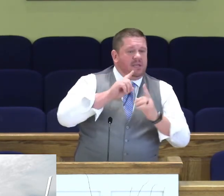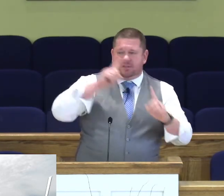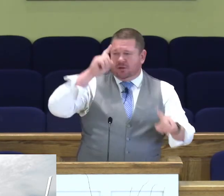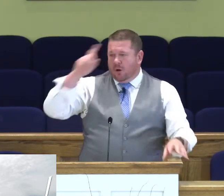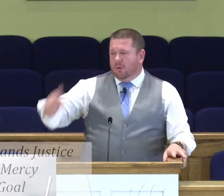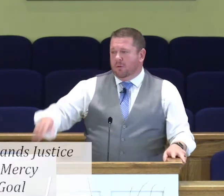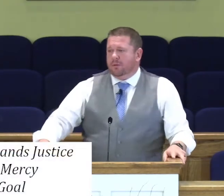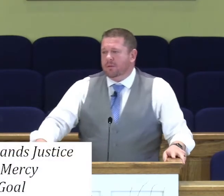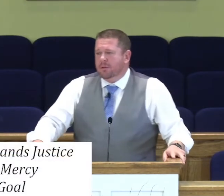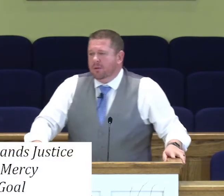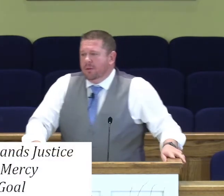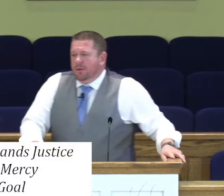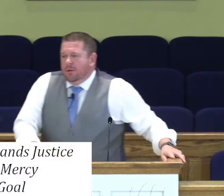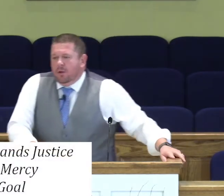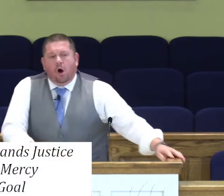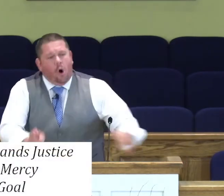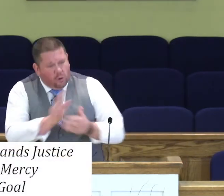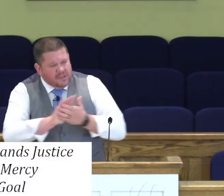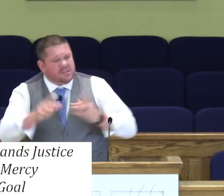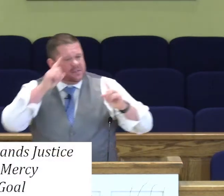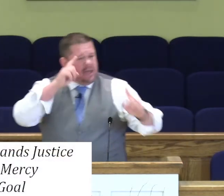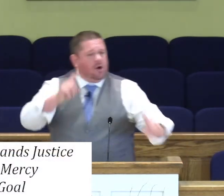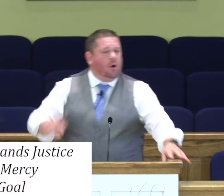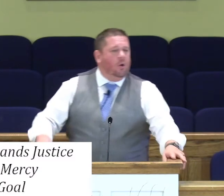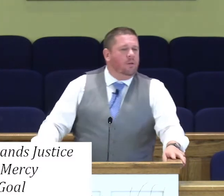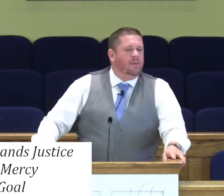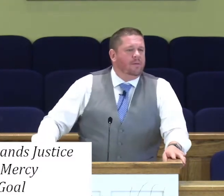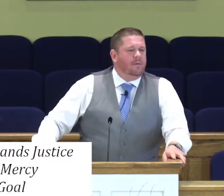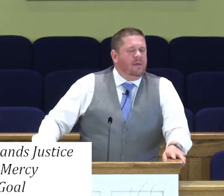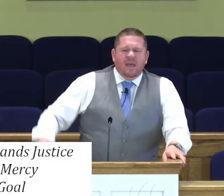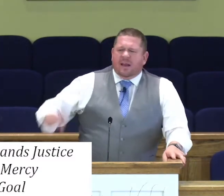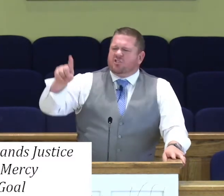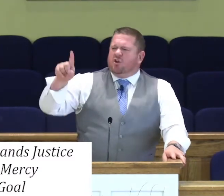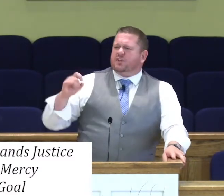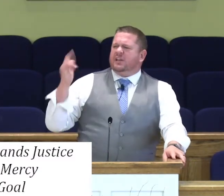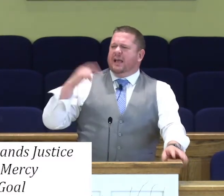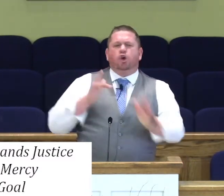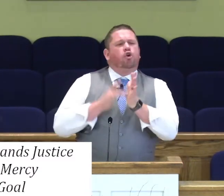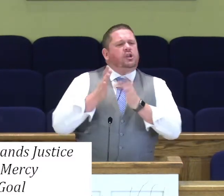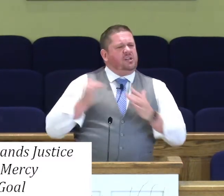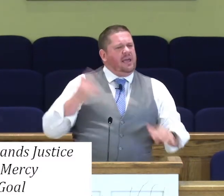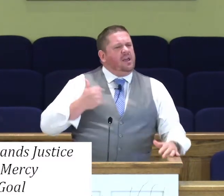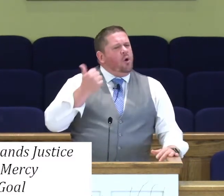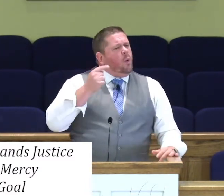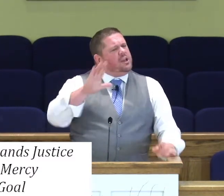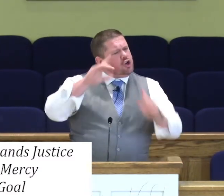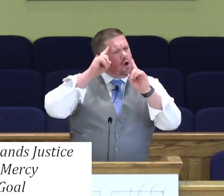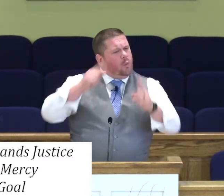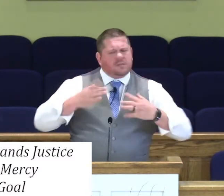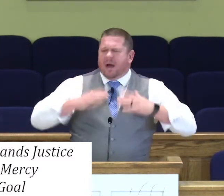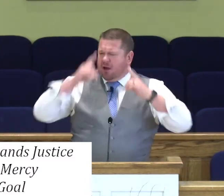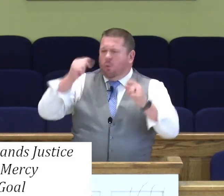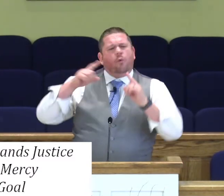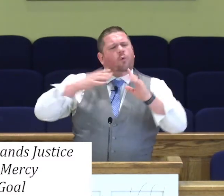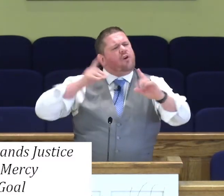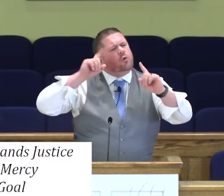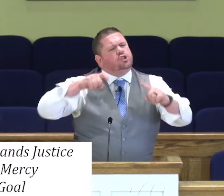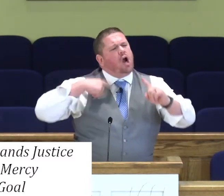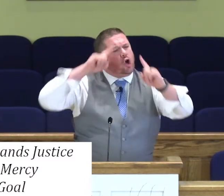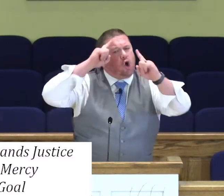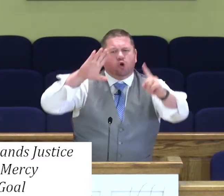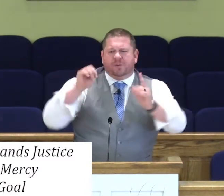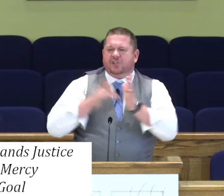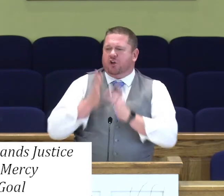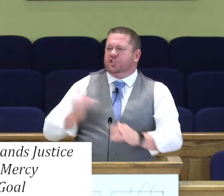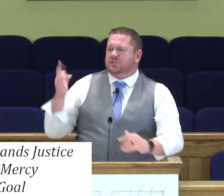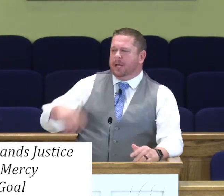holiness is the goal. Holiness is a goal. Can I ask you a question today? As a Christian today, what is your goal? What is my goal? What should